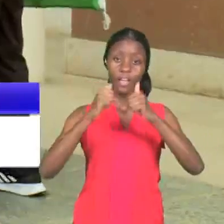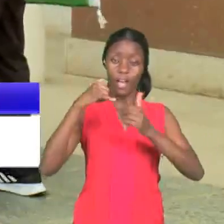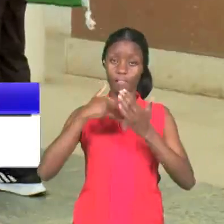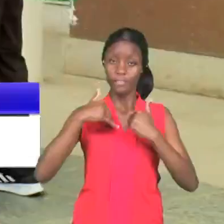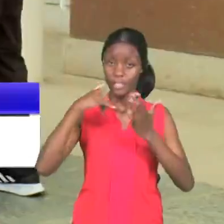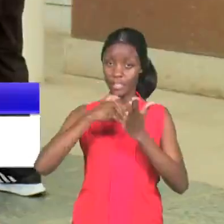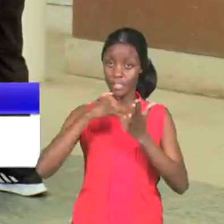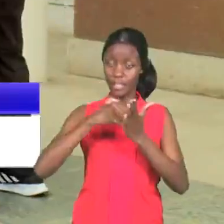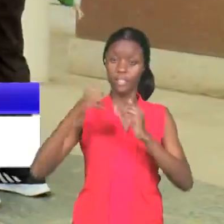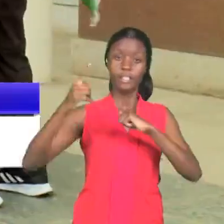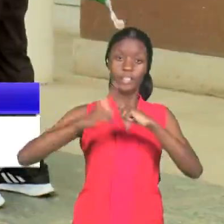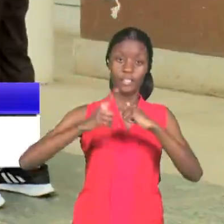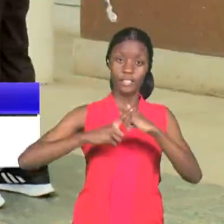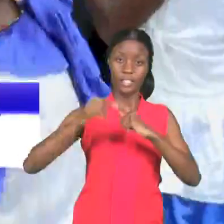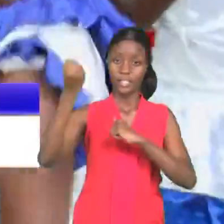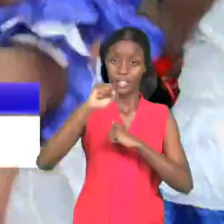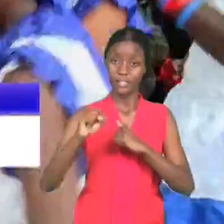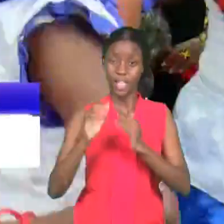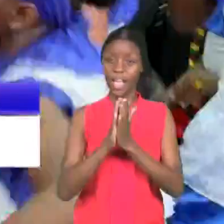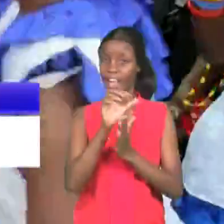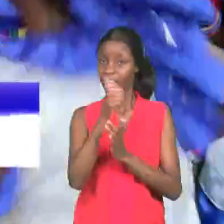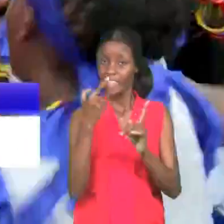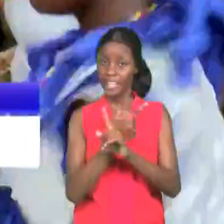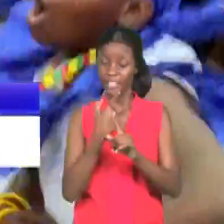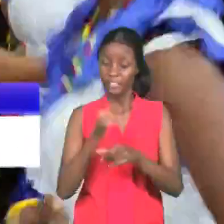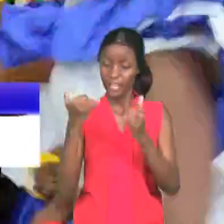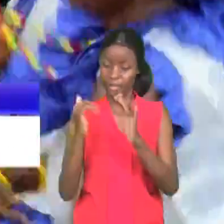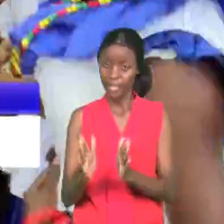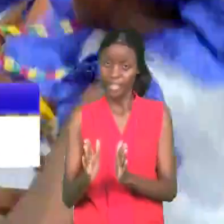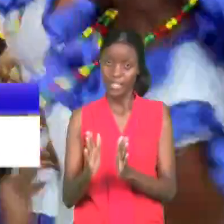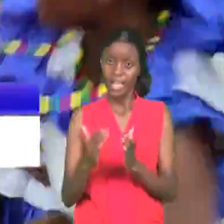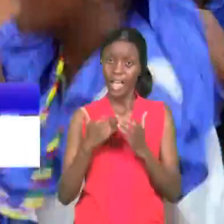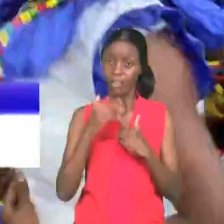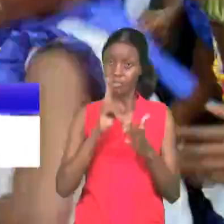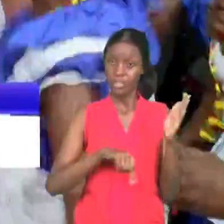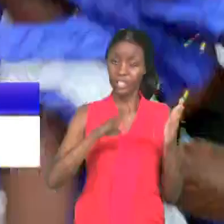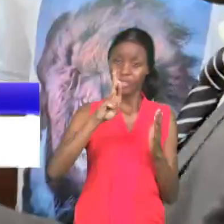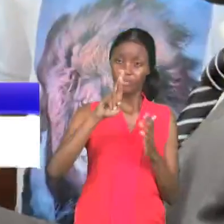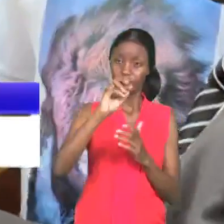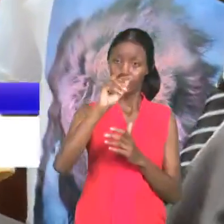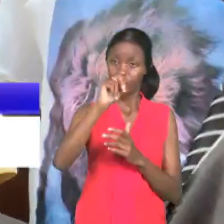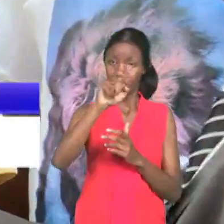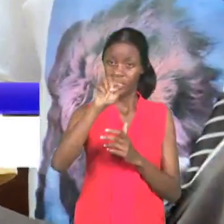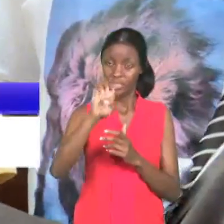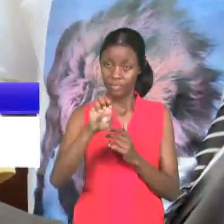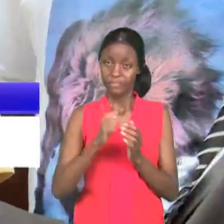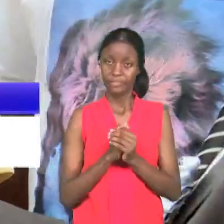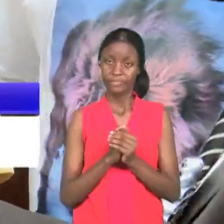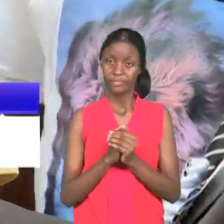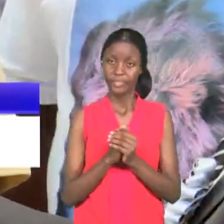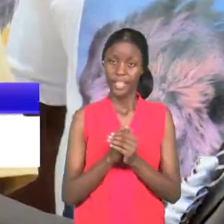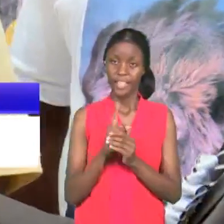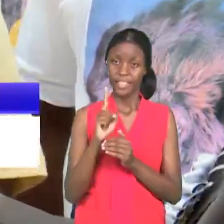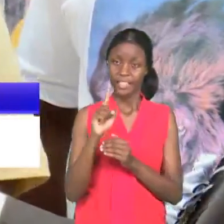Elvis Malipe, Salma Ali, Patricia Mbago and Peter James Juguna walked away with bronze medals. Ilikuwa dhabu ya kwanza,